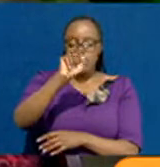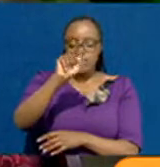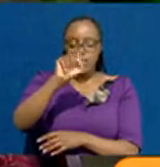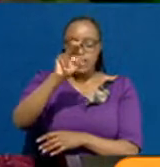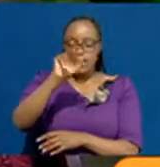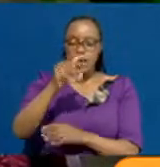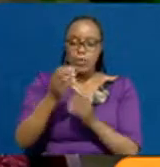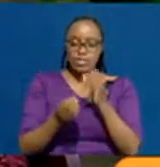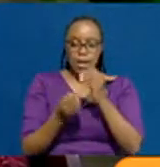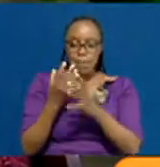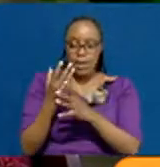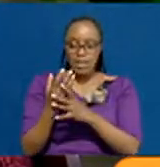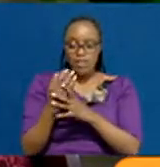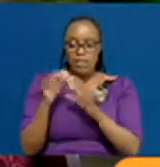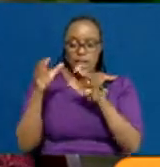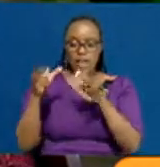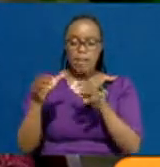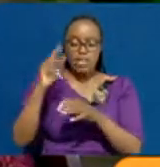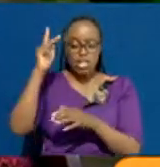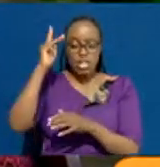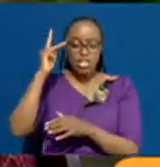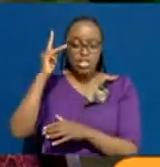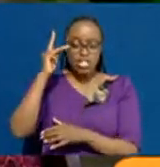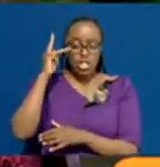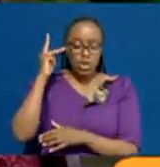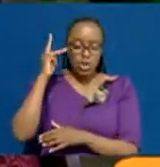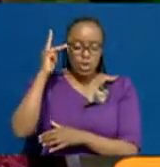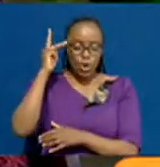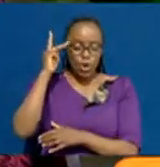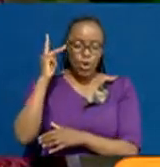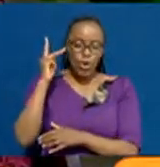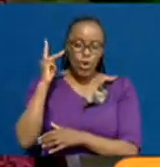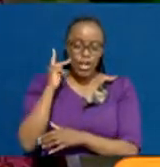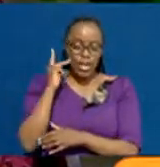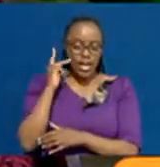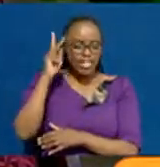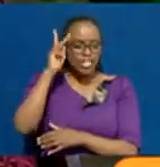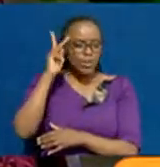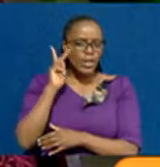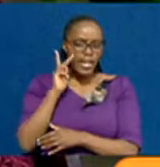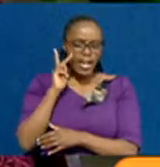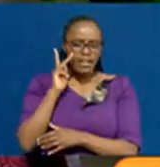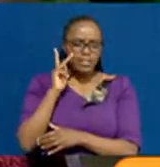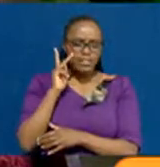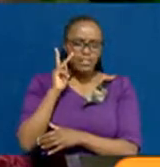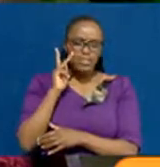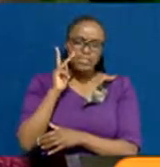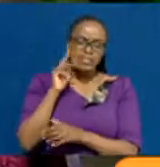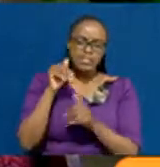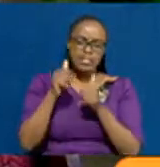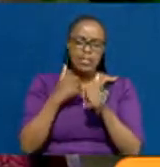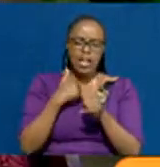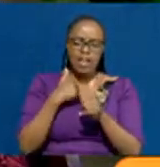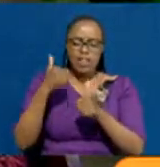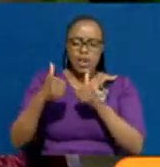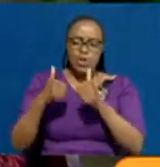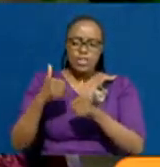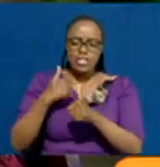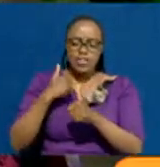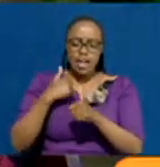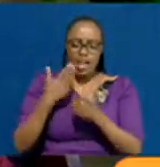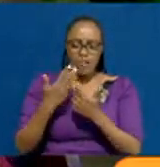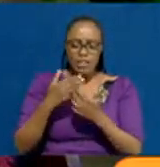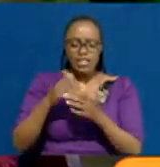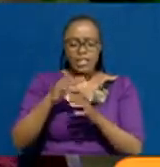manufactured. There was a company in Korea, SK Bio, and then there was the vaccine that's deployed in a lot